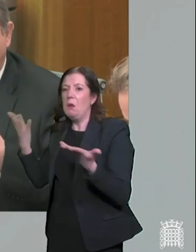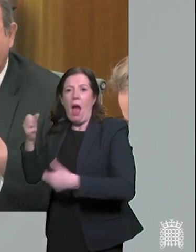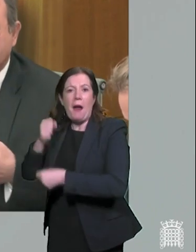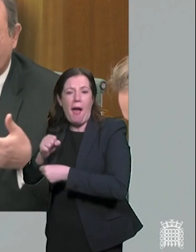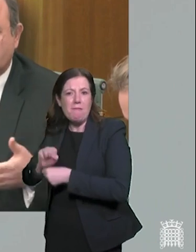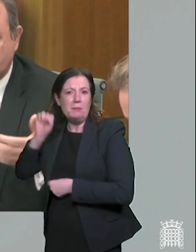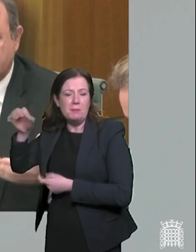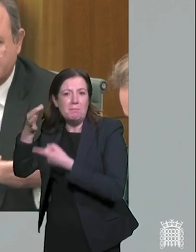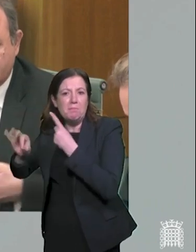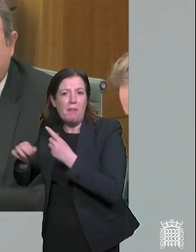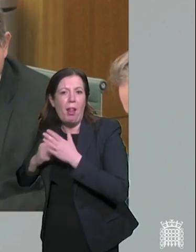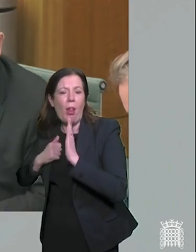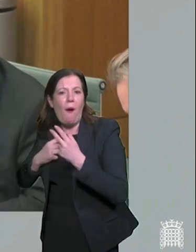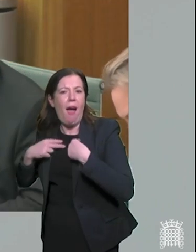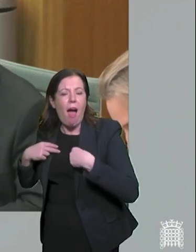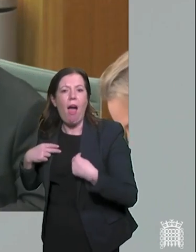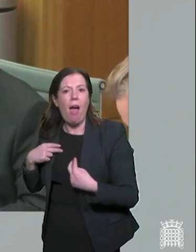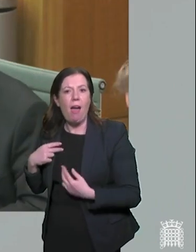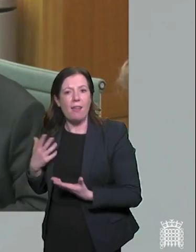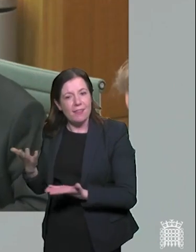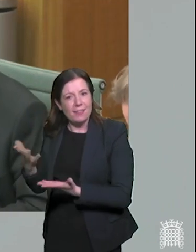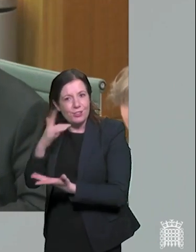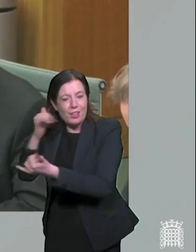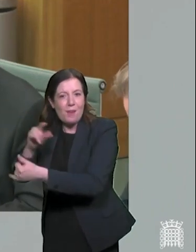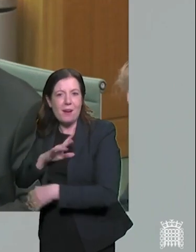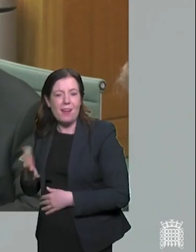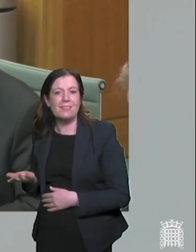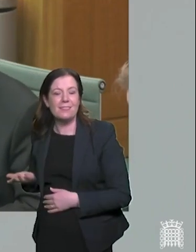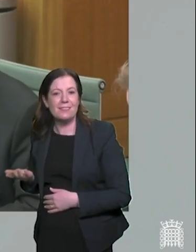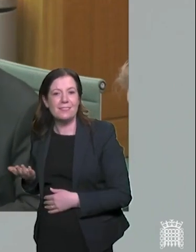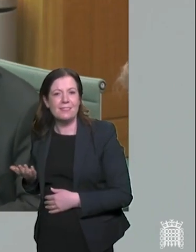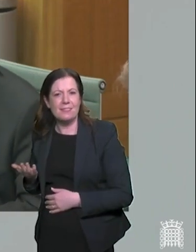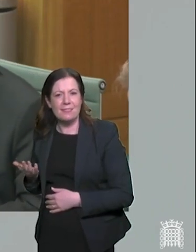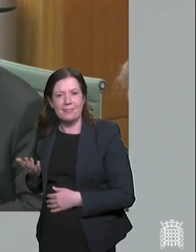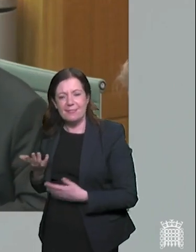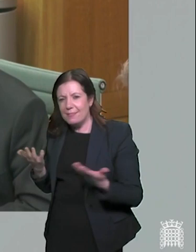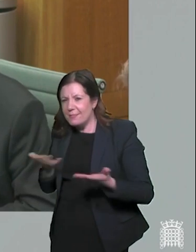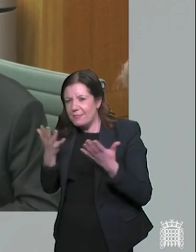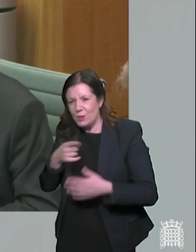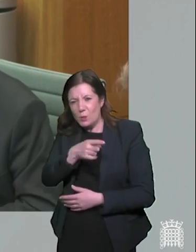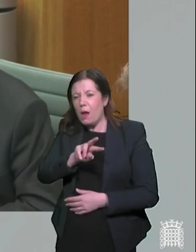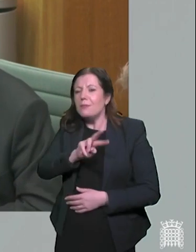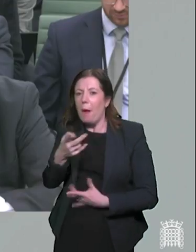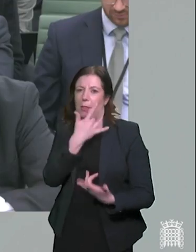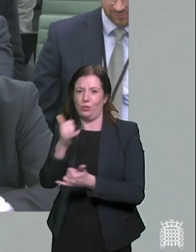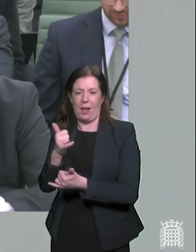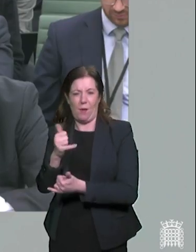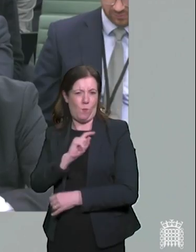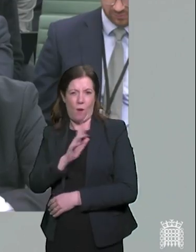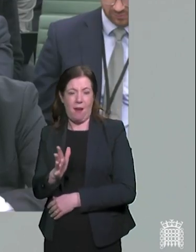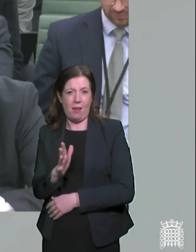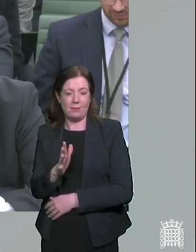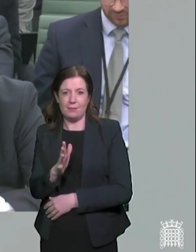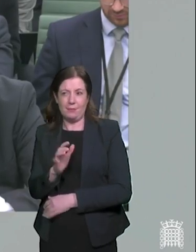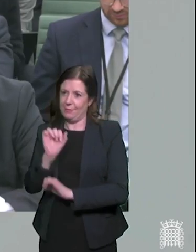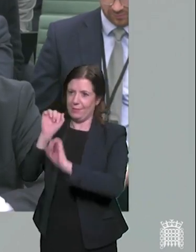at the point at which you'd been given the assurance by the individuals that you've questioned? Why didn't you double check it with a government lawyer?